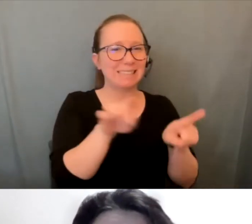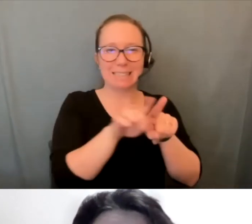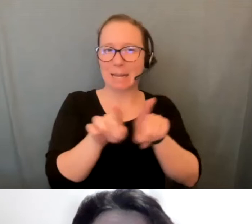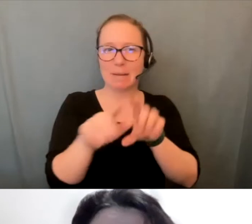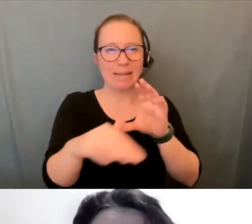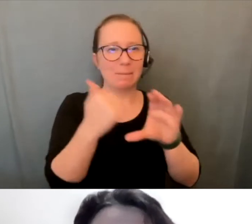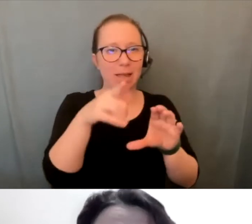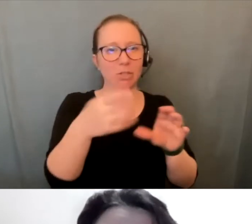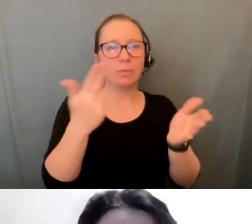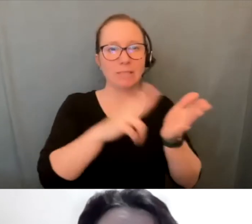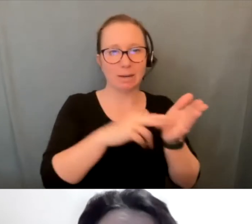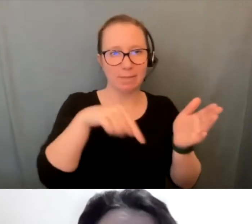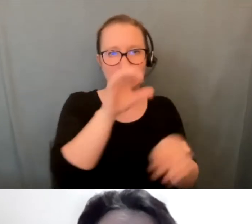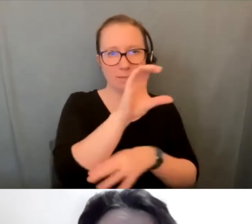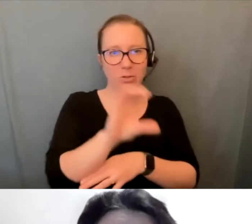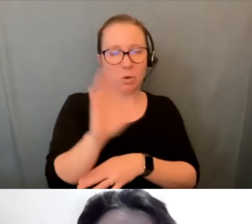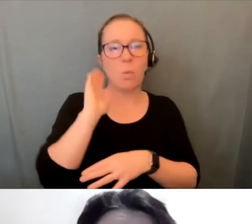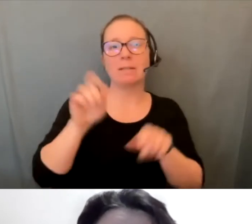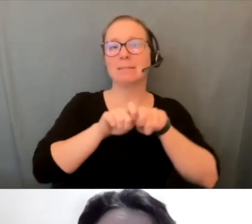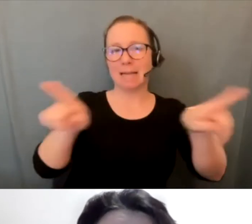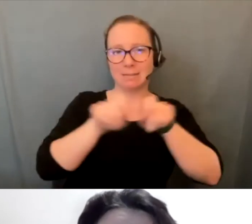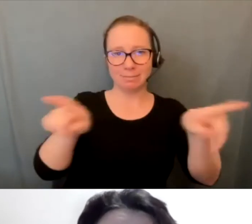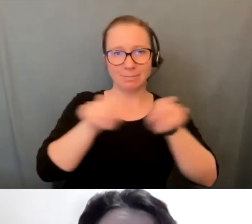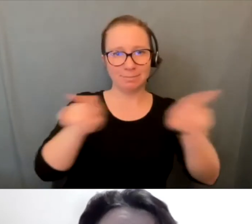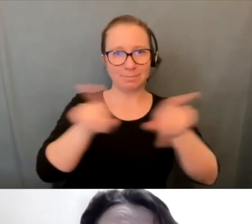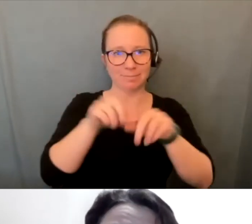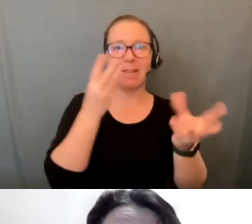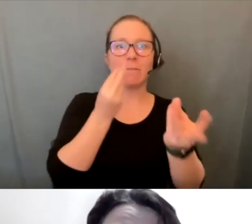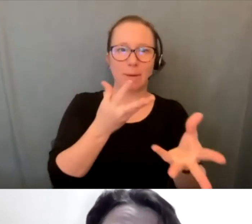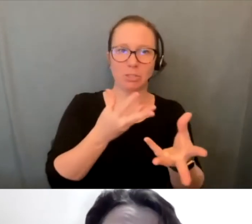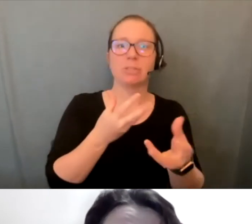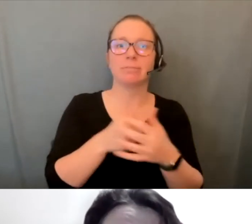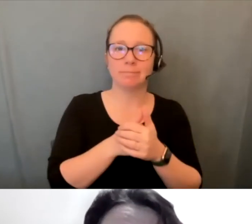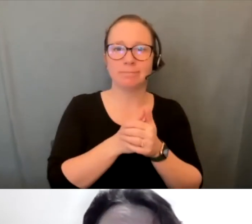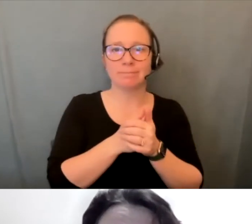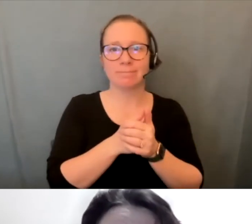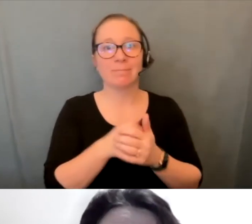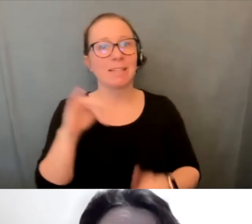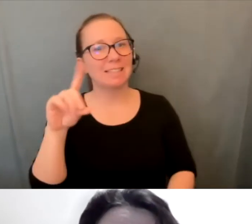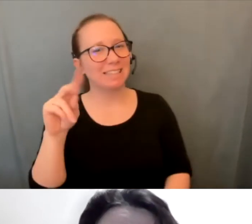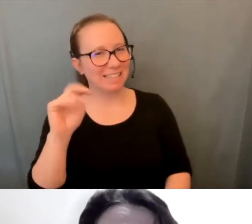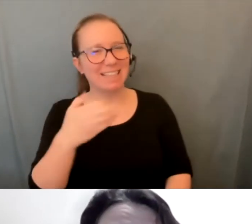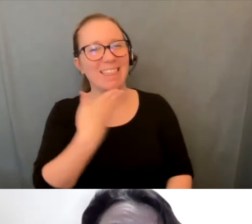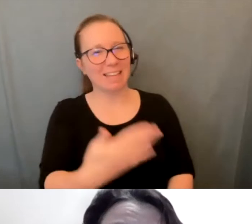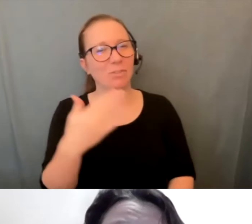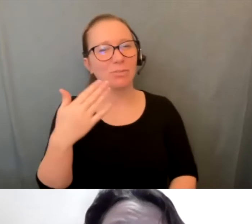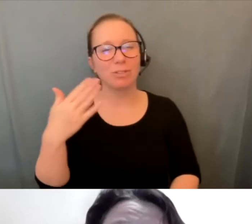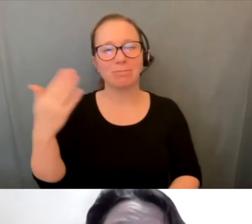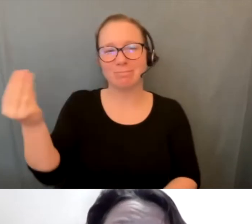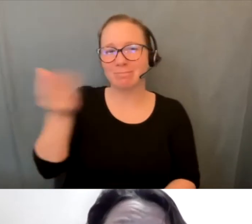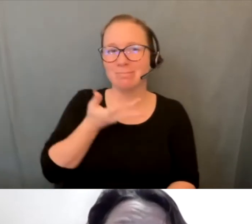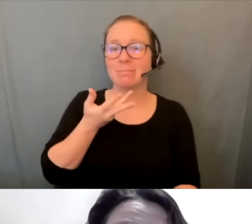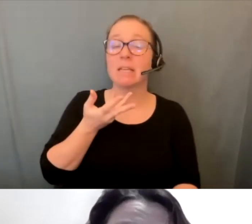this group would be sending follow-up information to. Got it. Thank you, Jen. Yep, for reminding me. So yeah, so just because